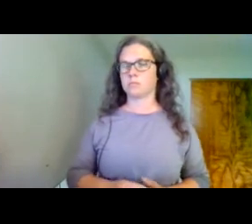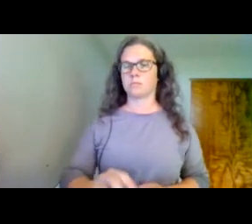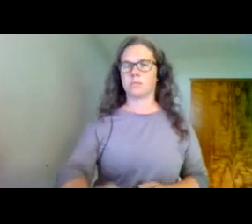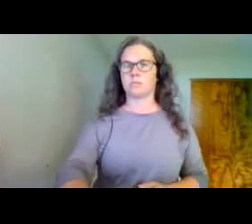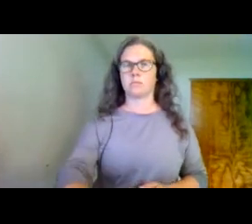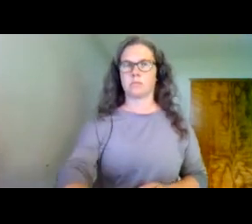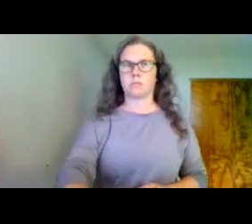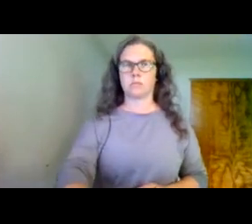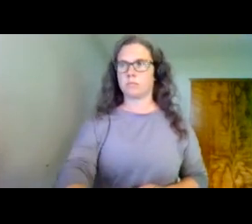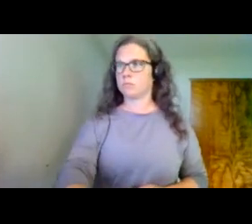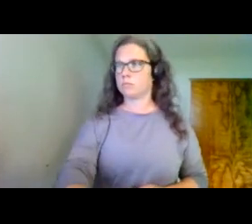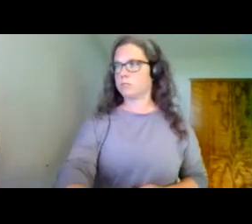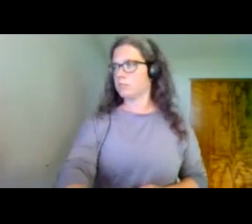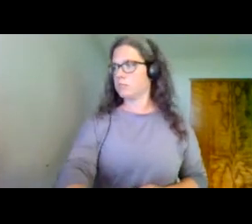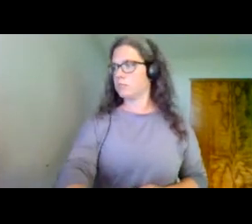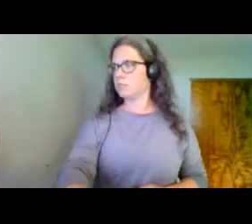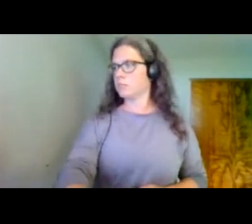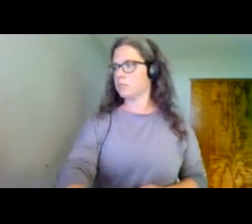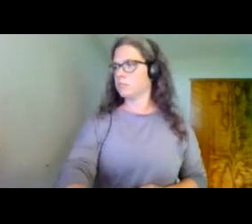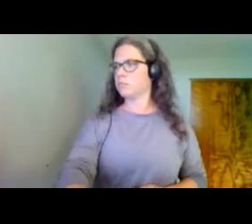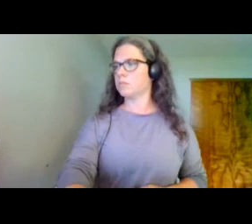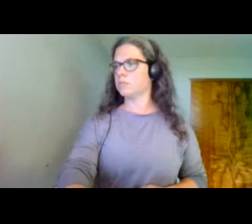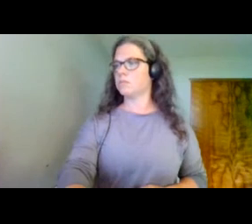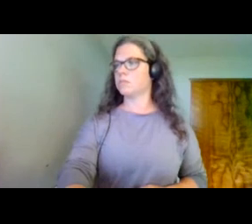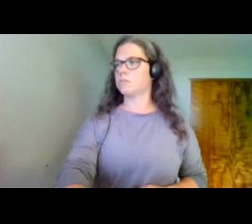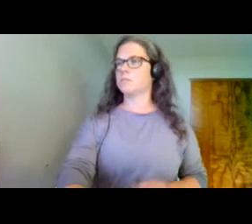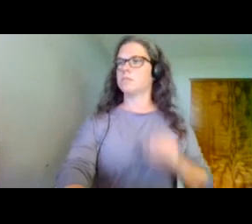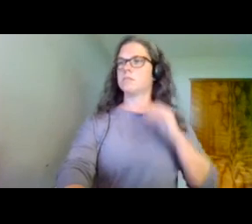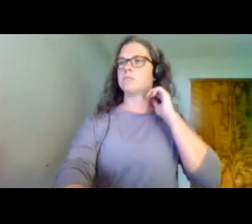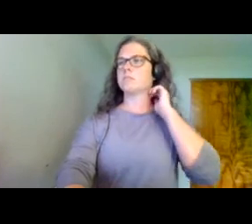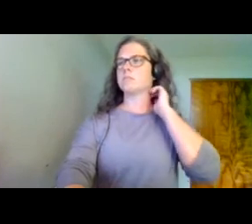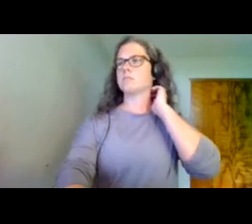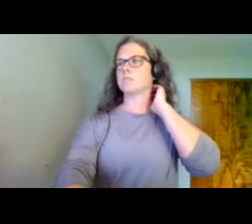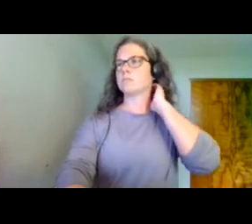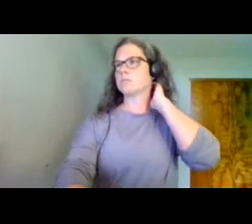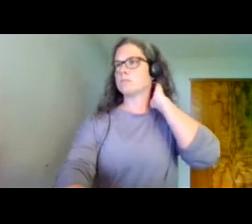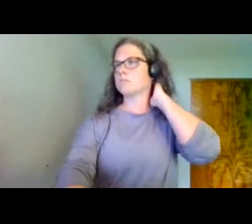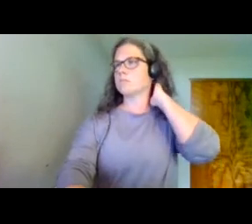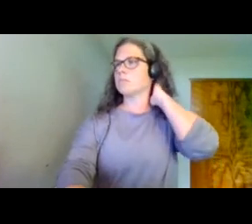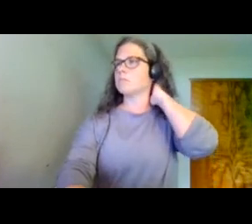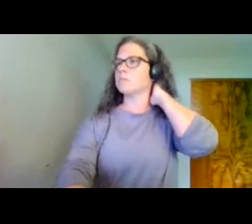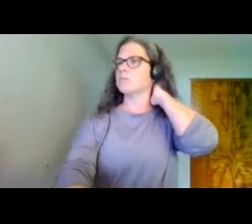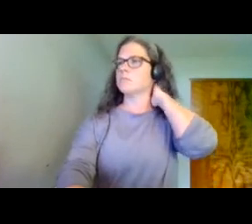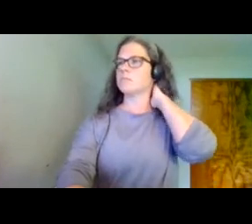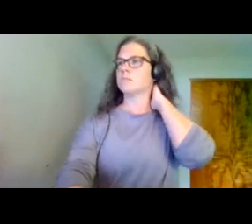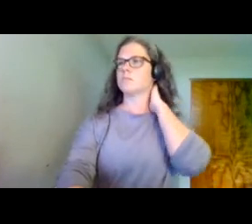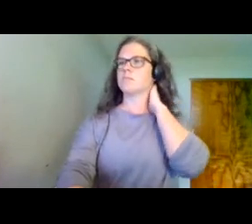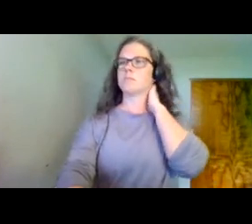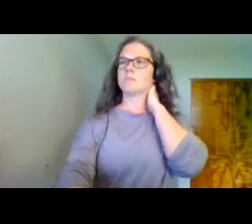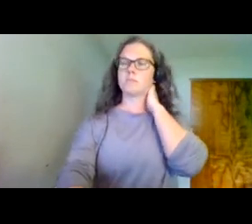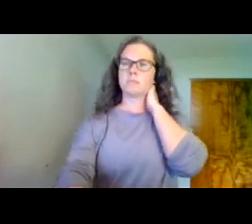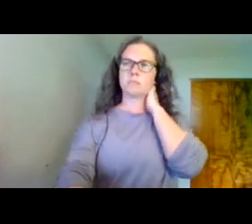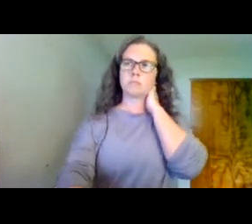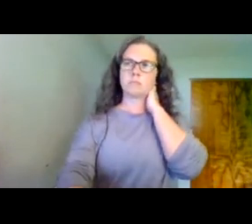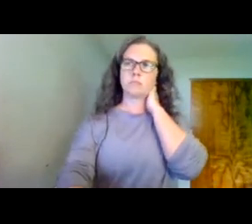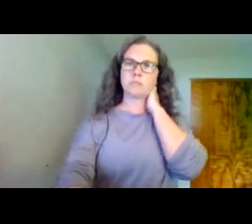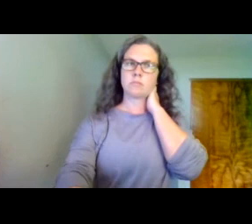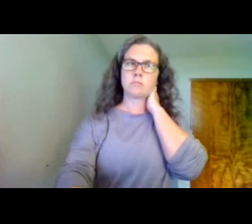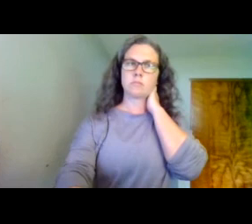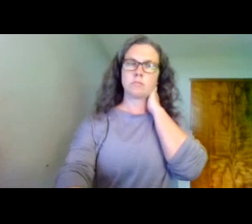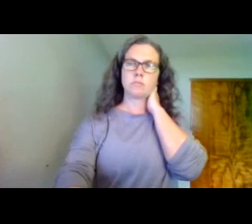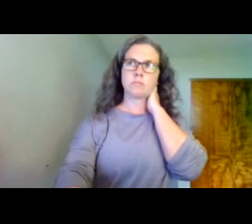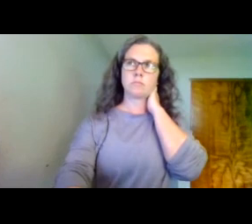guess? But yeah, I'm just curious about the practices for those. I just see them more and more now. Sure. Yeah,